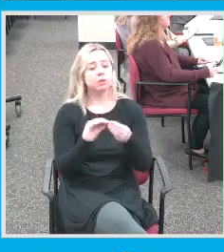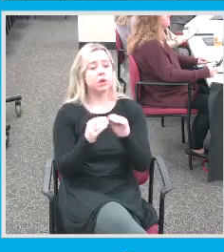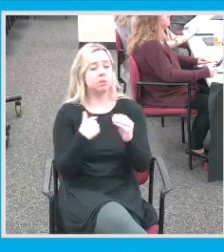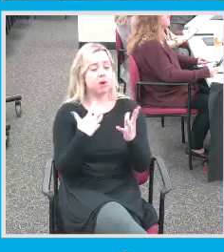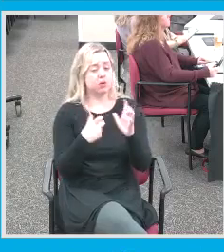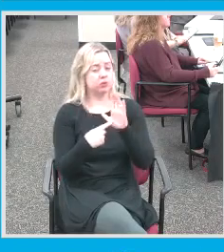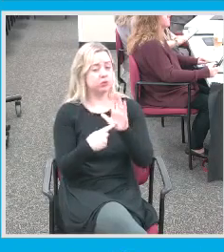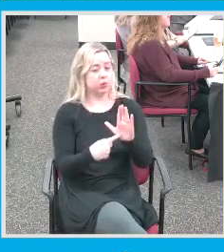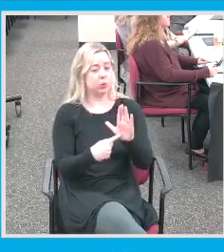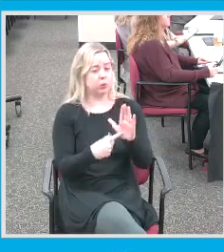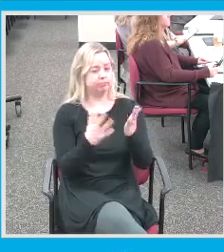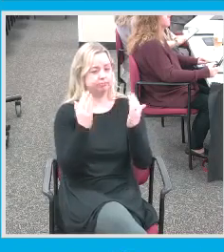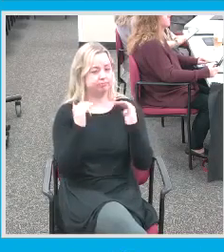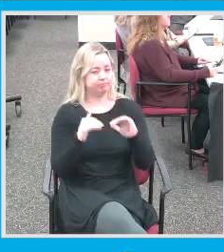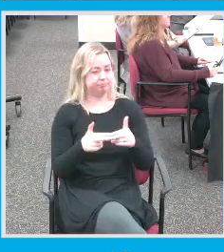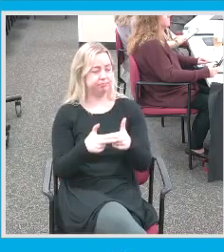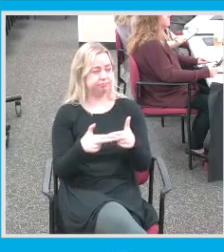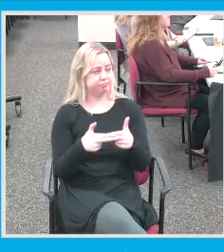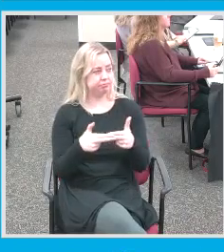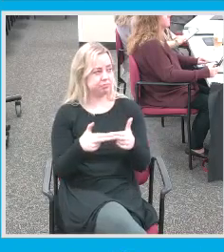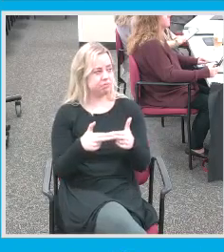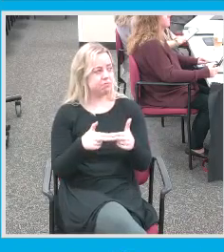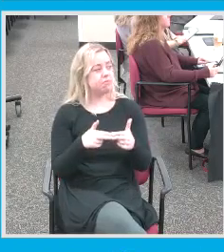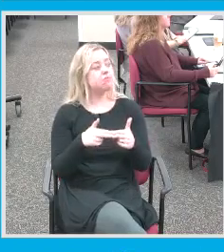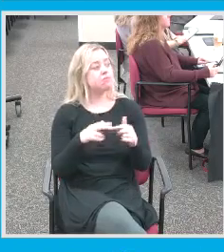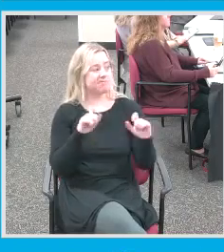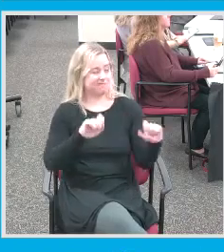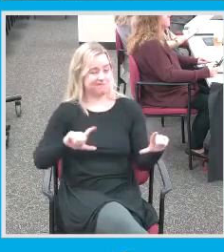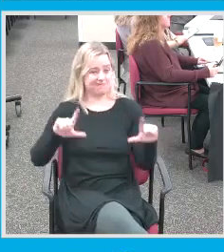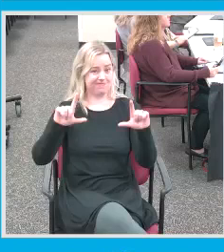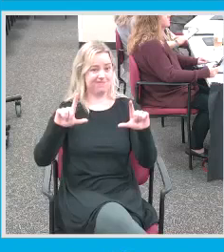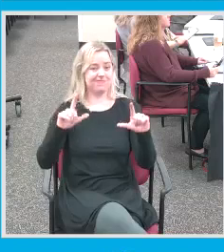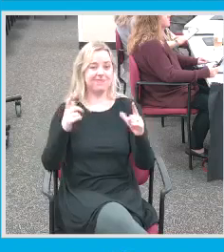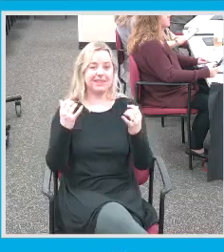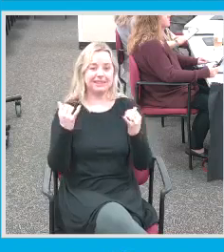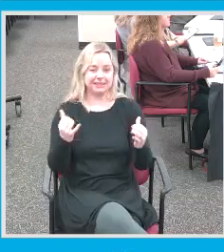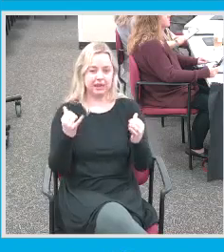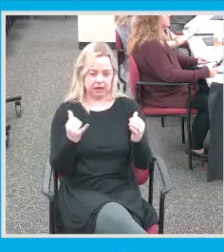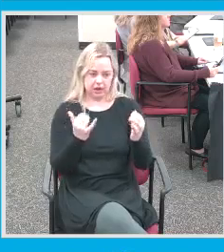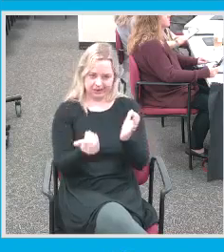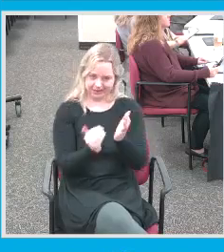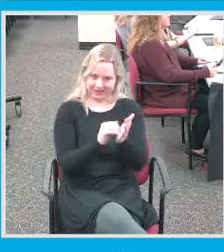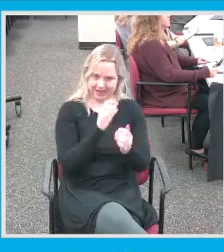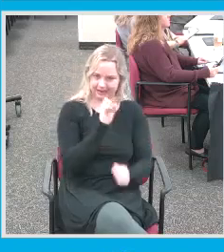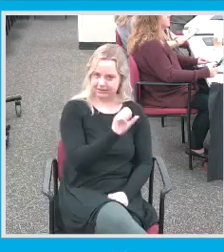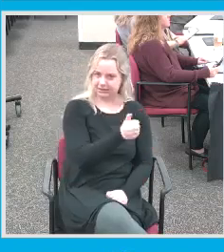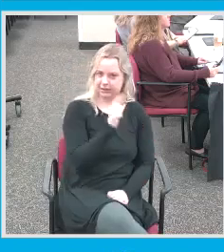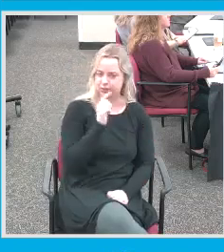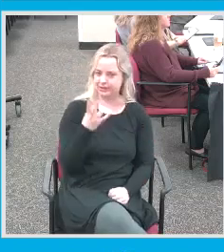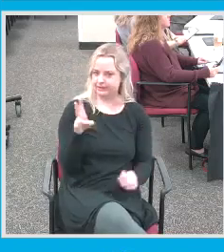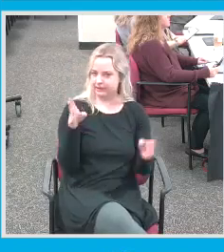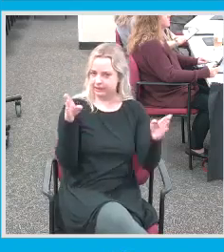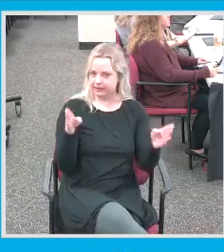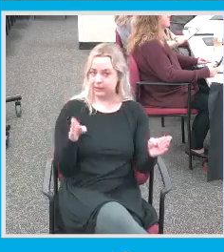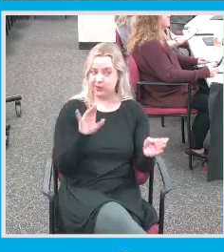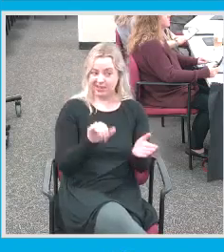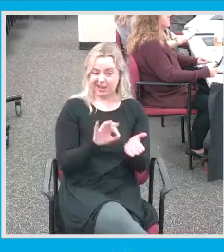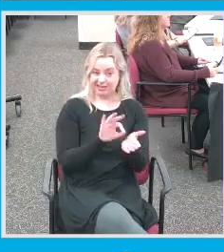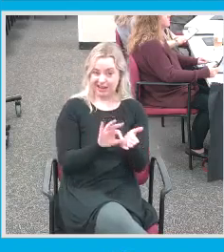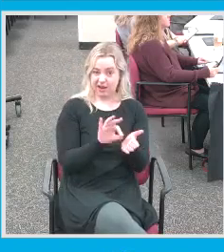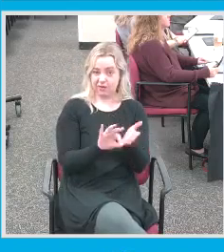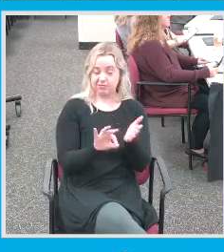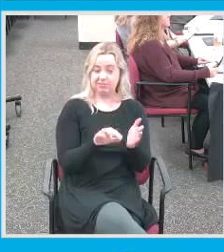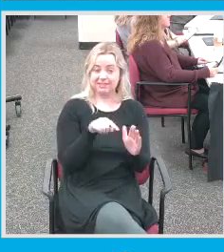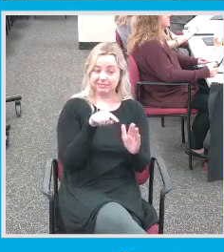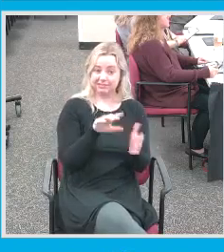next slide, and this is going to be, we're now back to our 10 to 17 age range, and so the count for our death by suicide